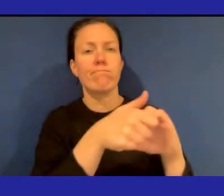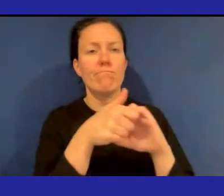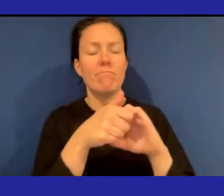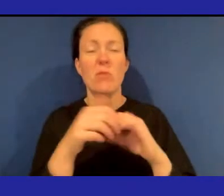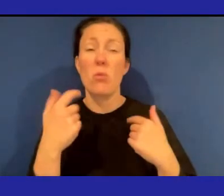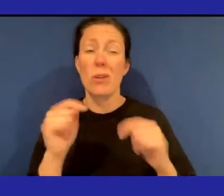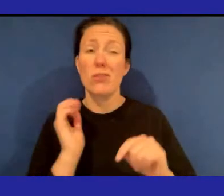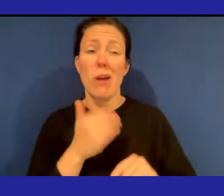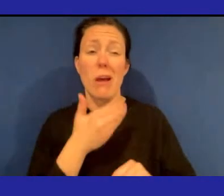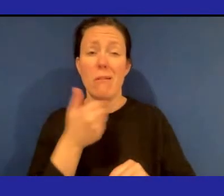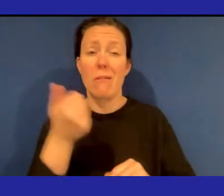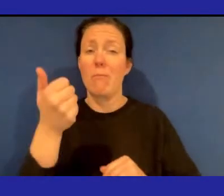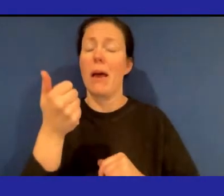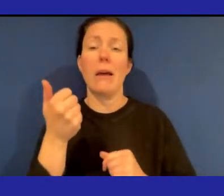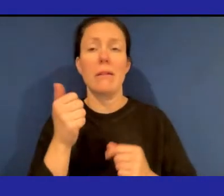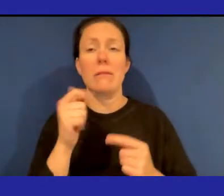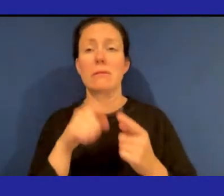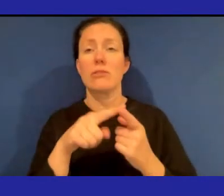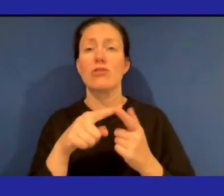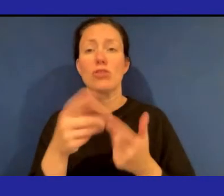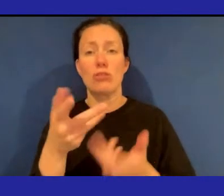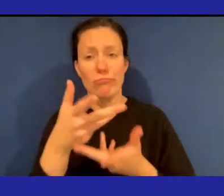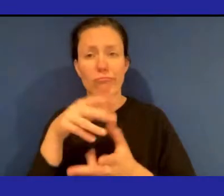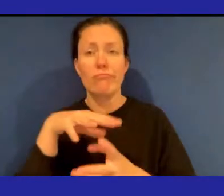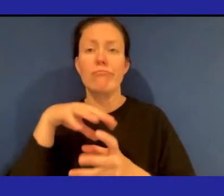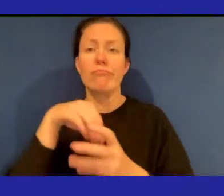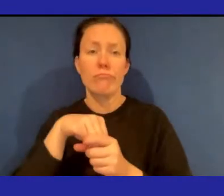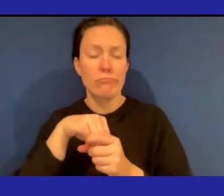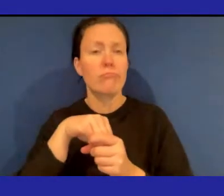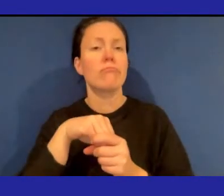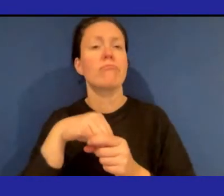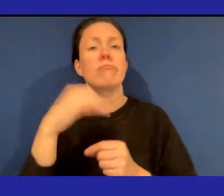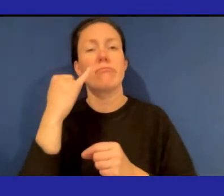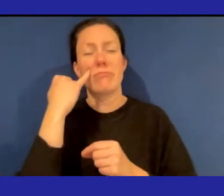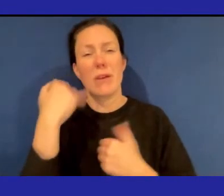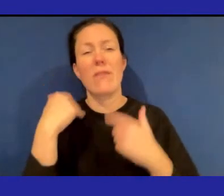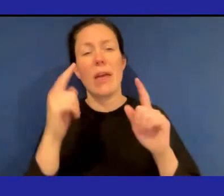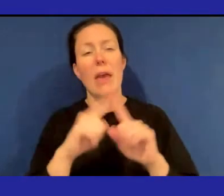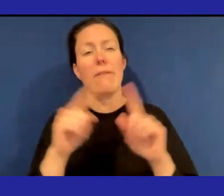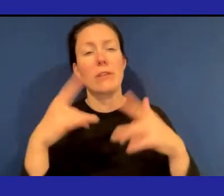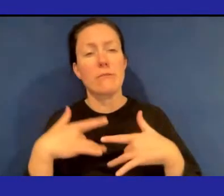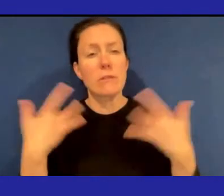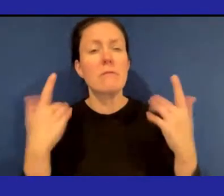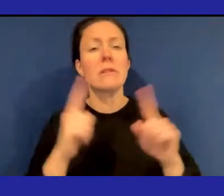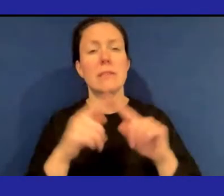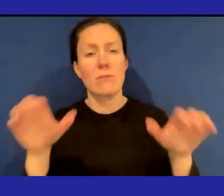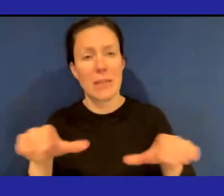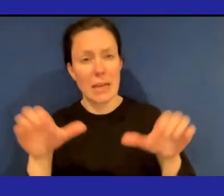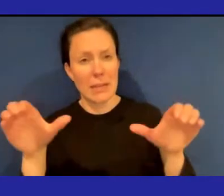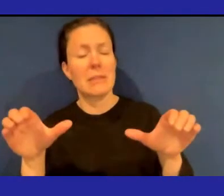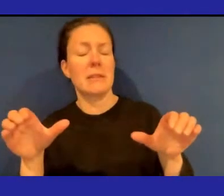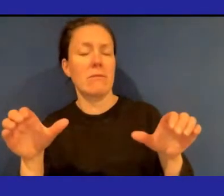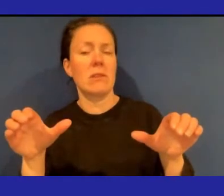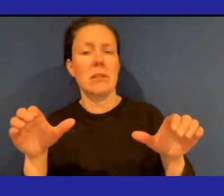to participate whenever they're having different events and activities to serve as the